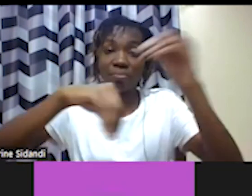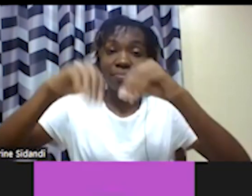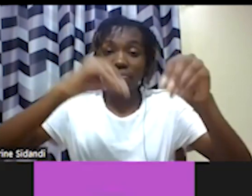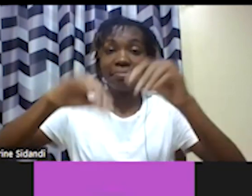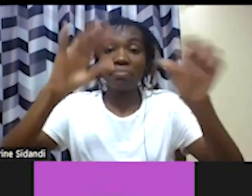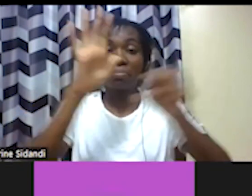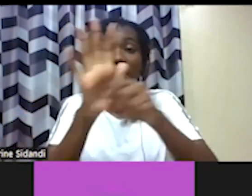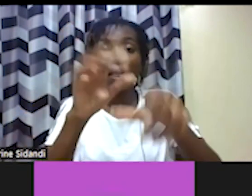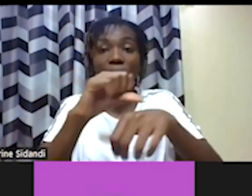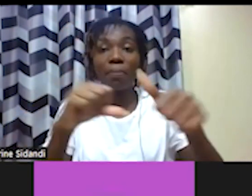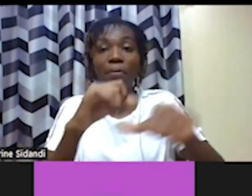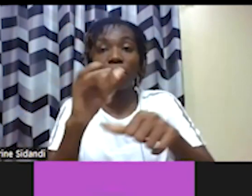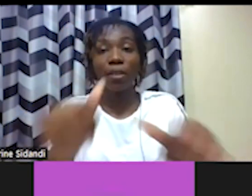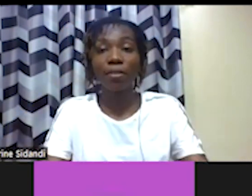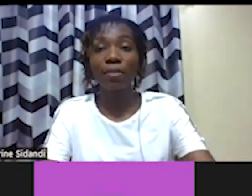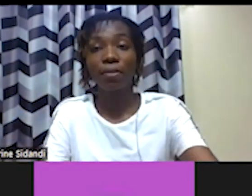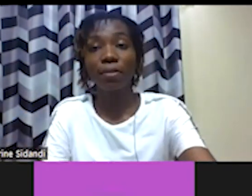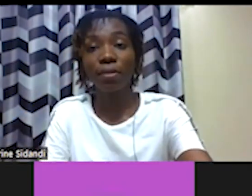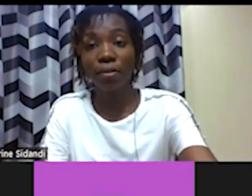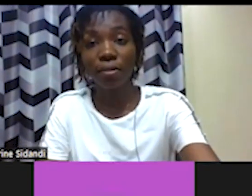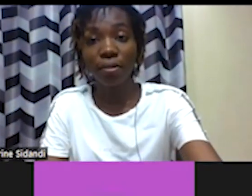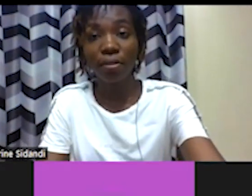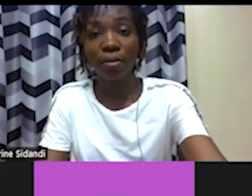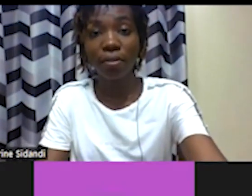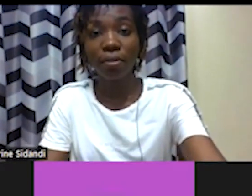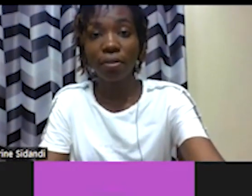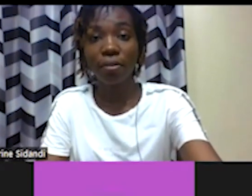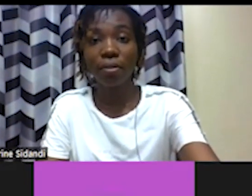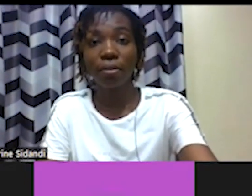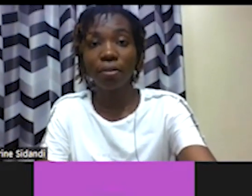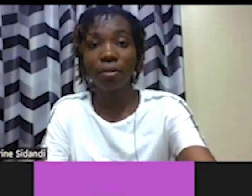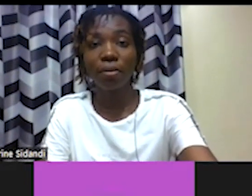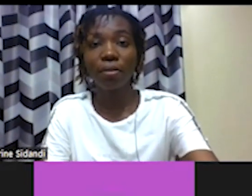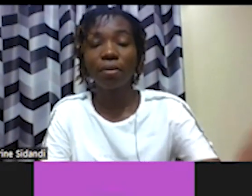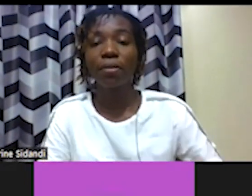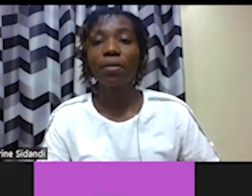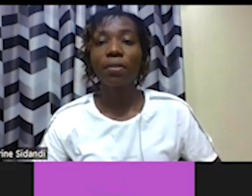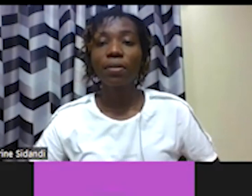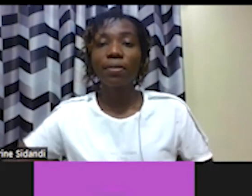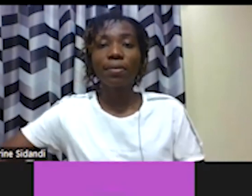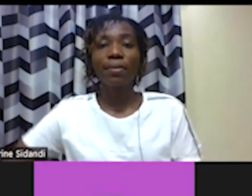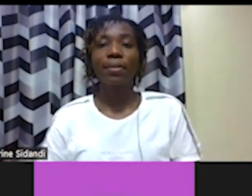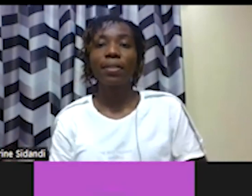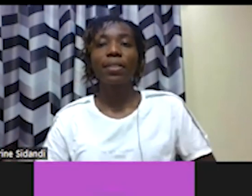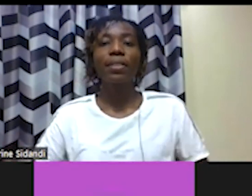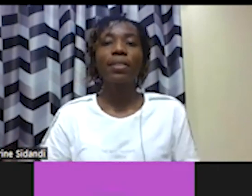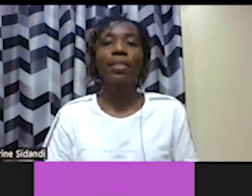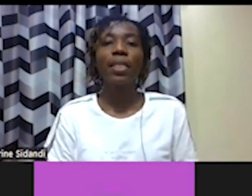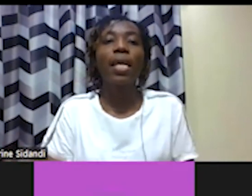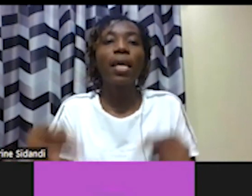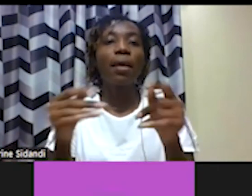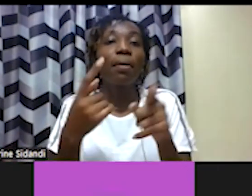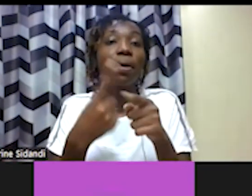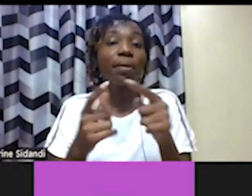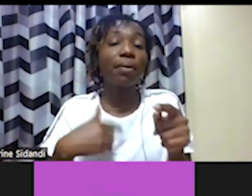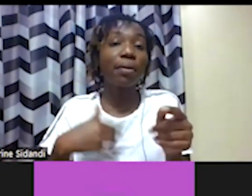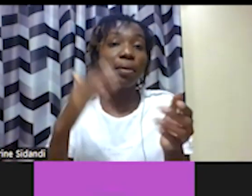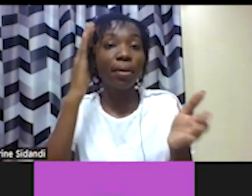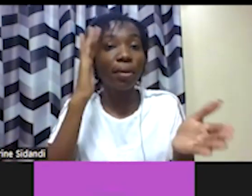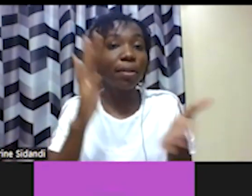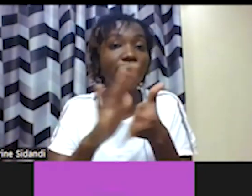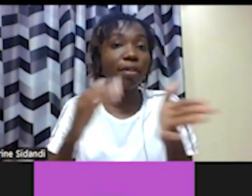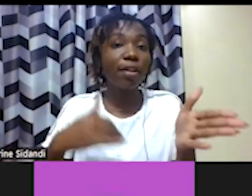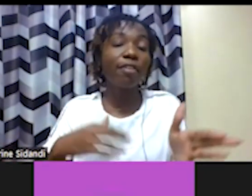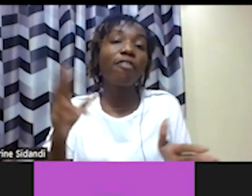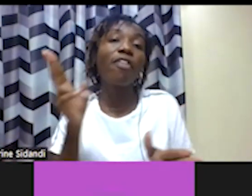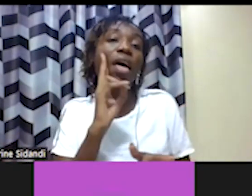this. However, I think I will, Linah, I can take that one. Yes, yeah. But I believe Yes, that you have uncles, which of course don't